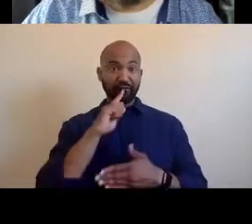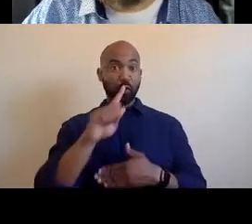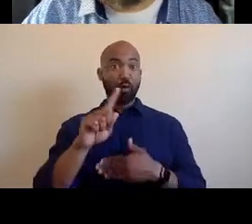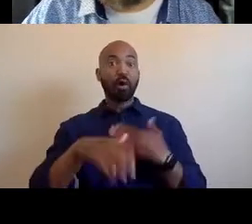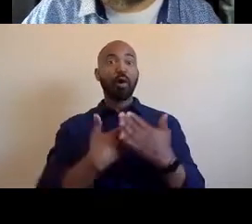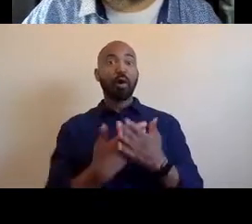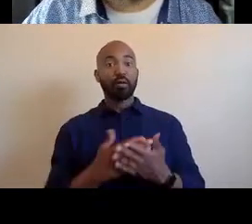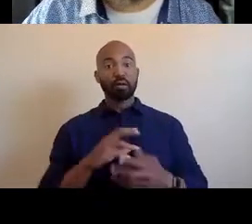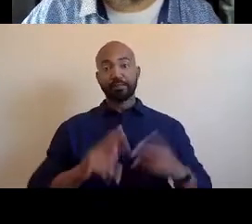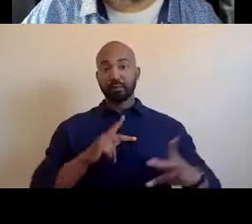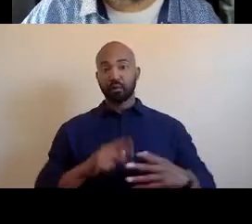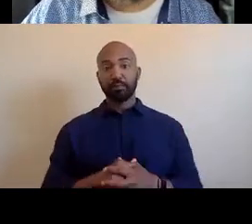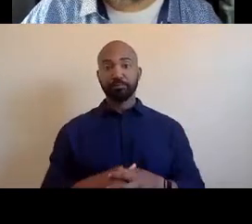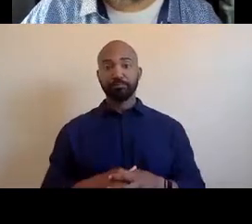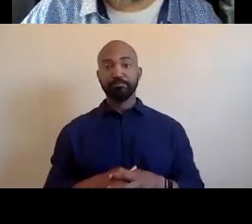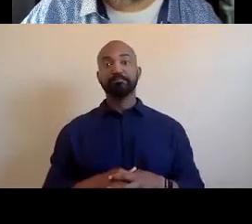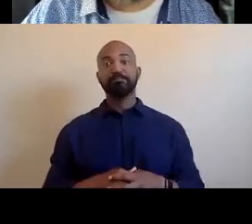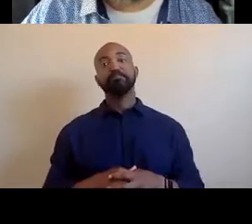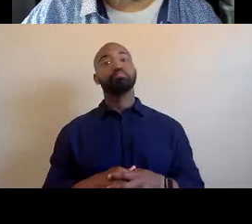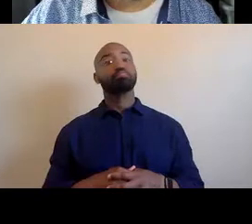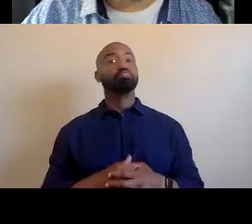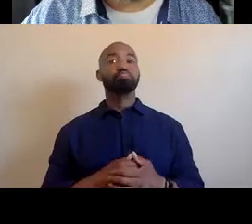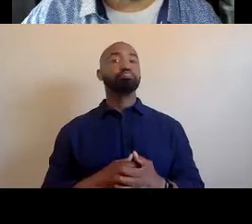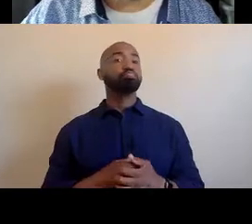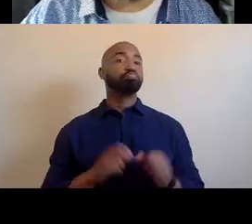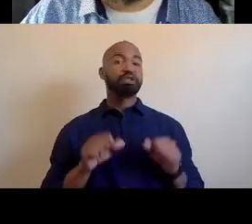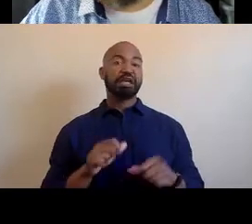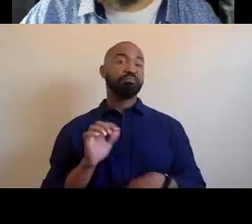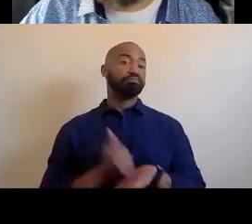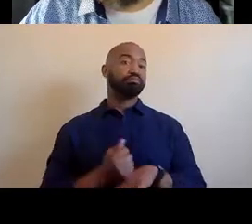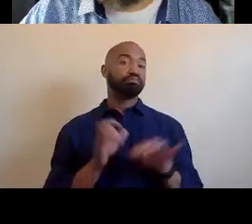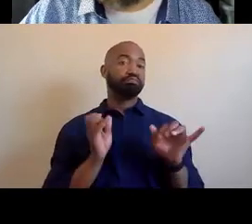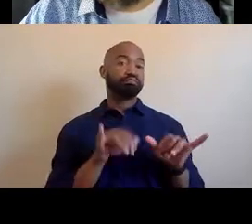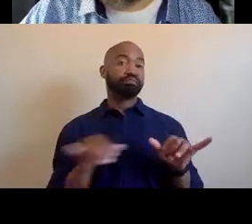can be cookie cuttered into, you know,